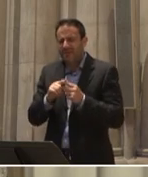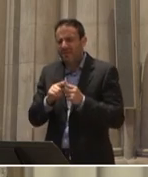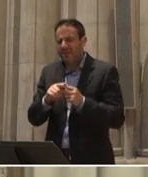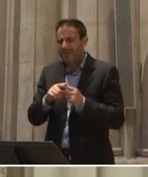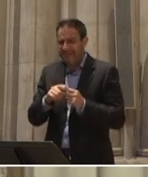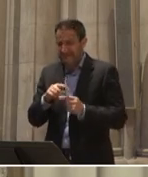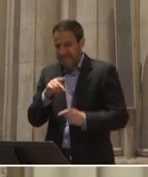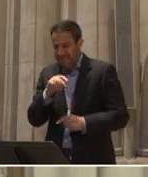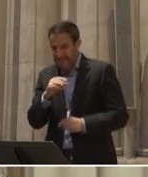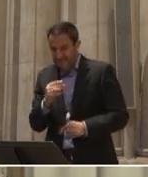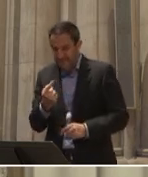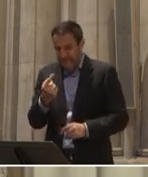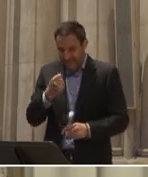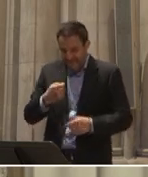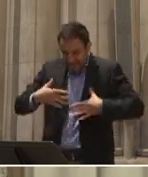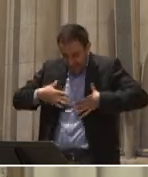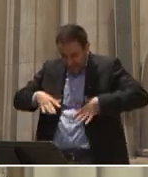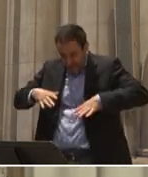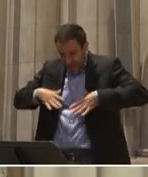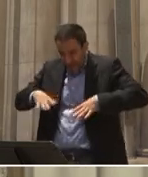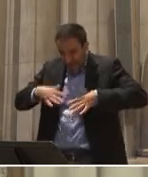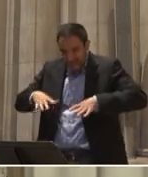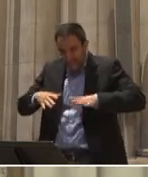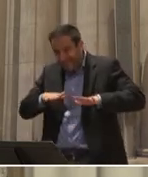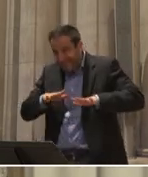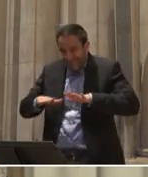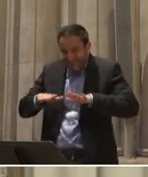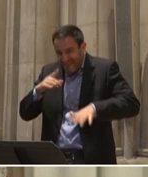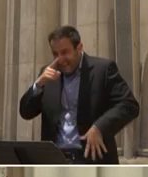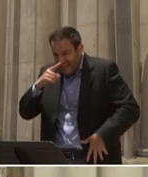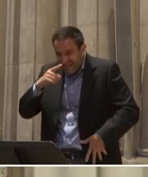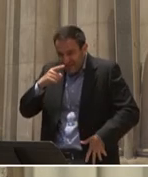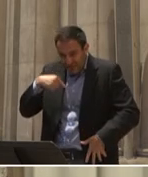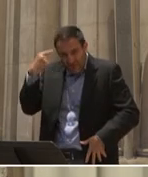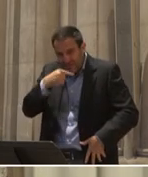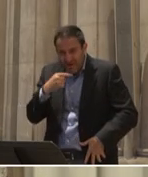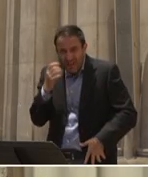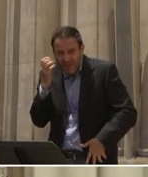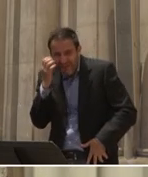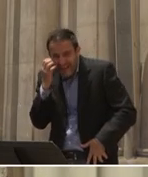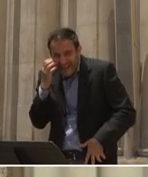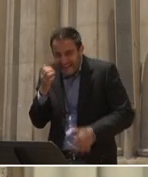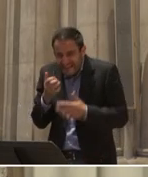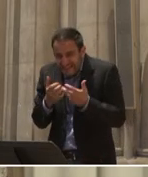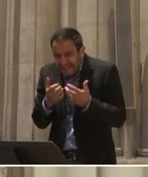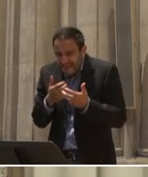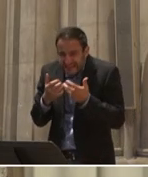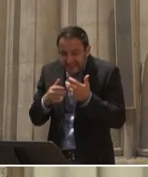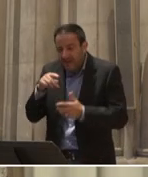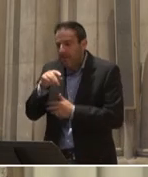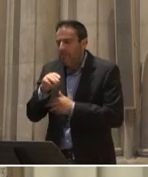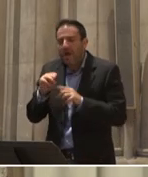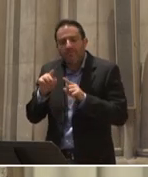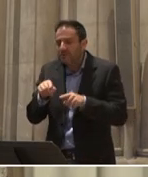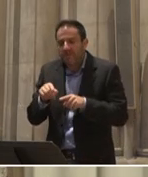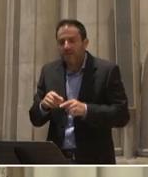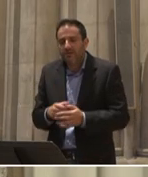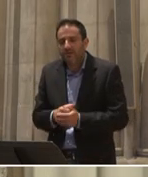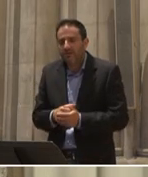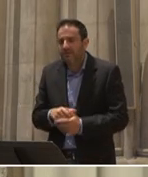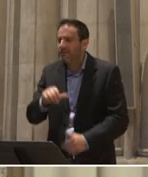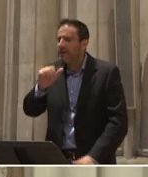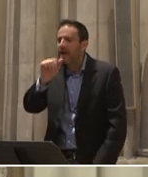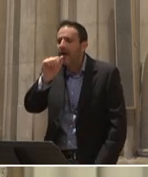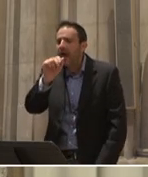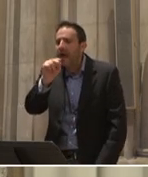Pam if the dress she was trying on made her look fat, Pam slowly replied,